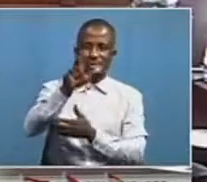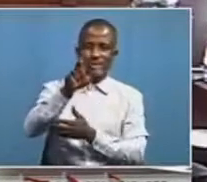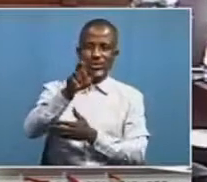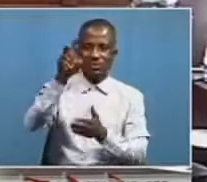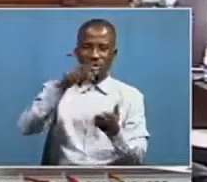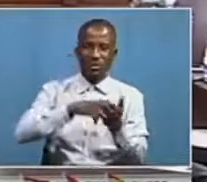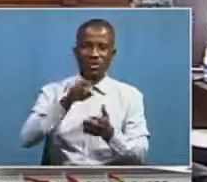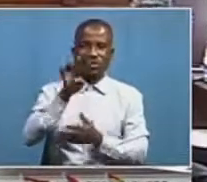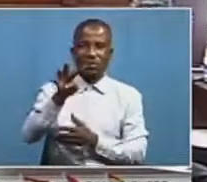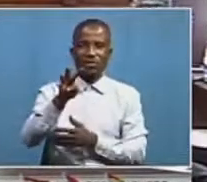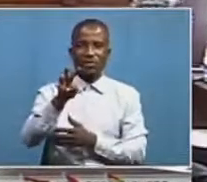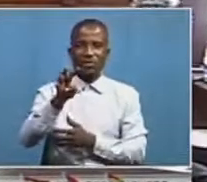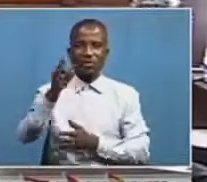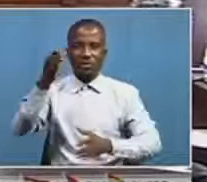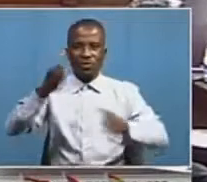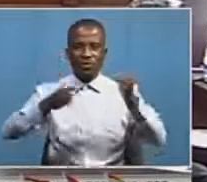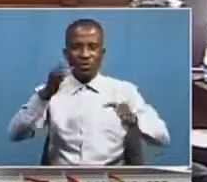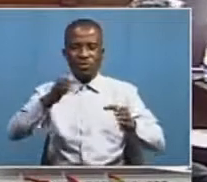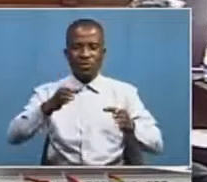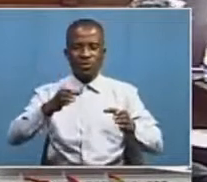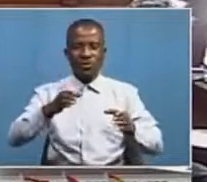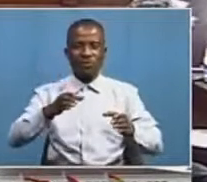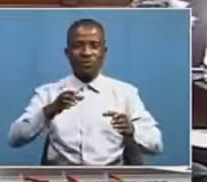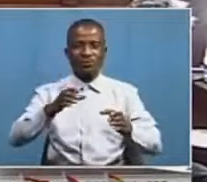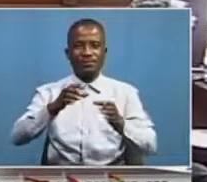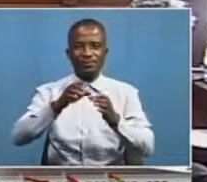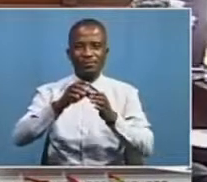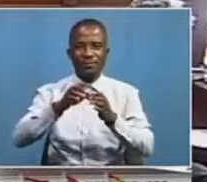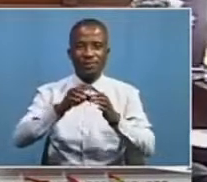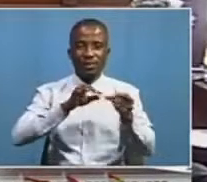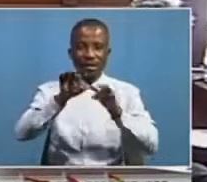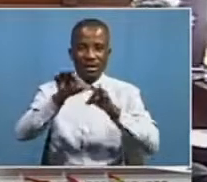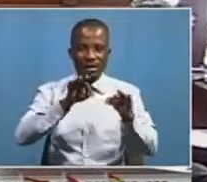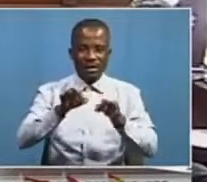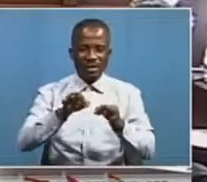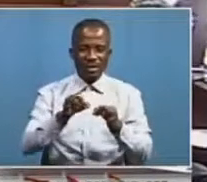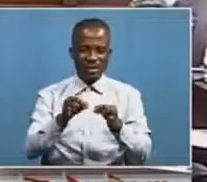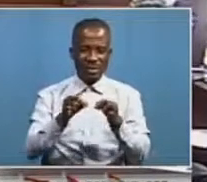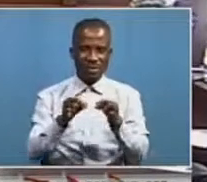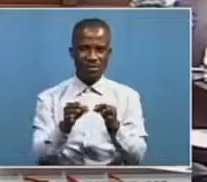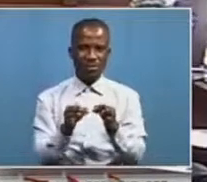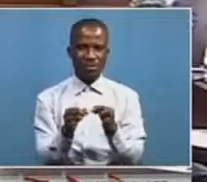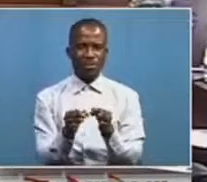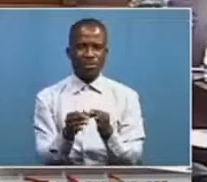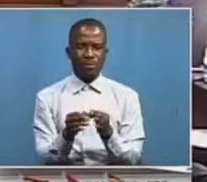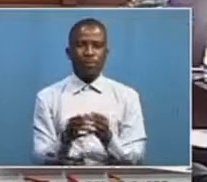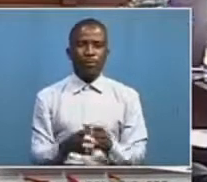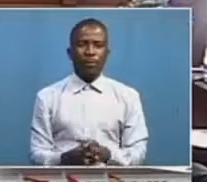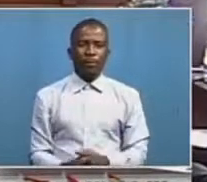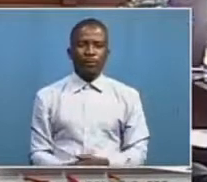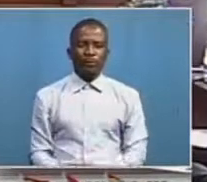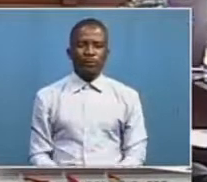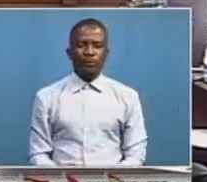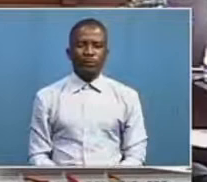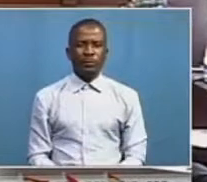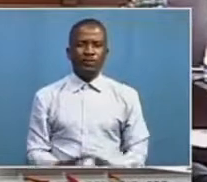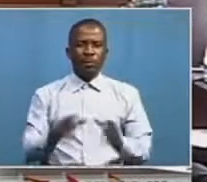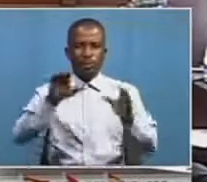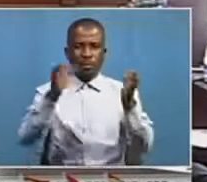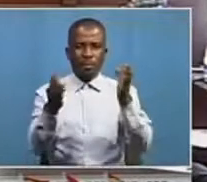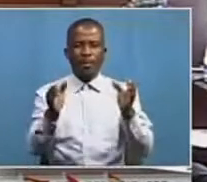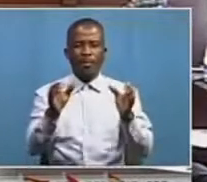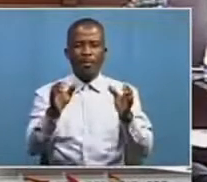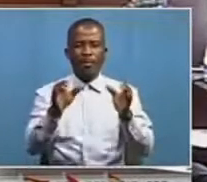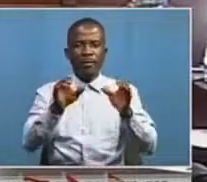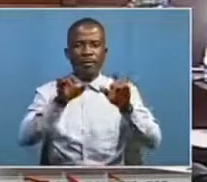2003-2004 Supreme Court of Ghana Law Report 420, per Judge Newu JSC as it then was at page 448, and Ama vs.